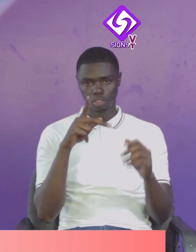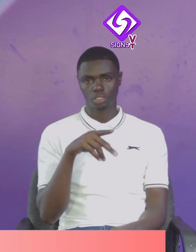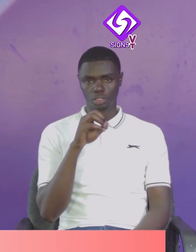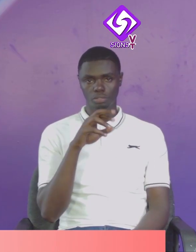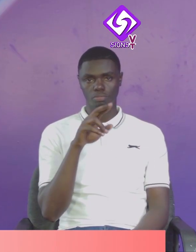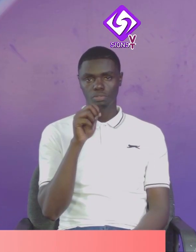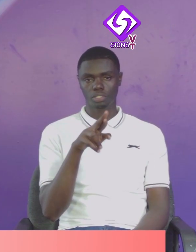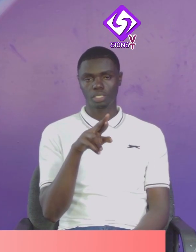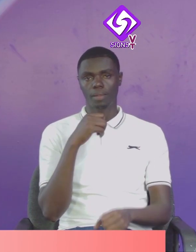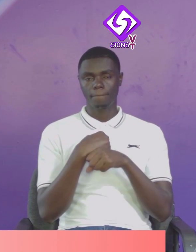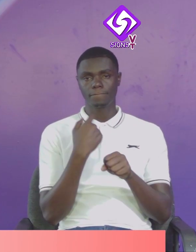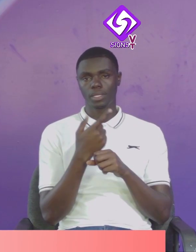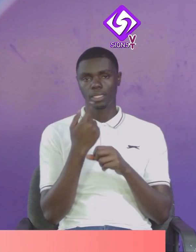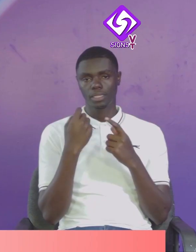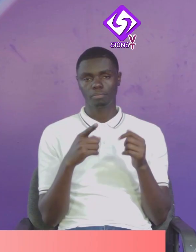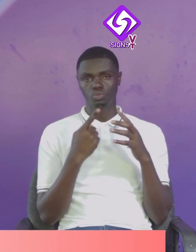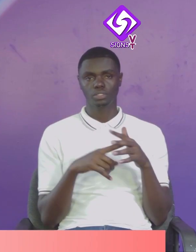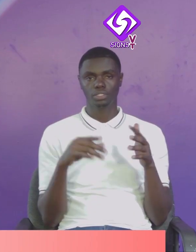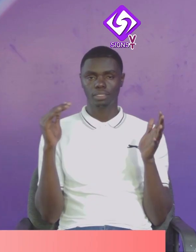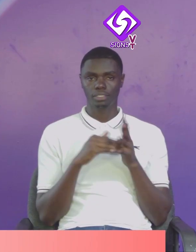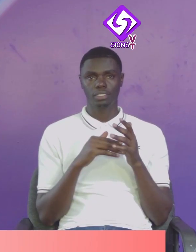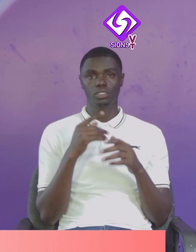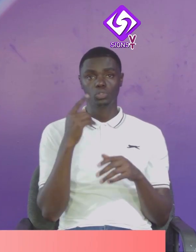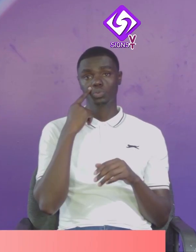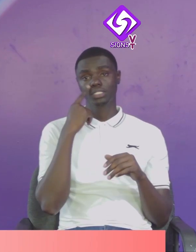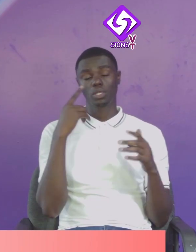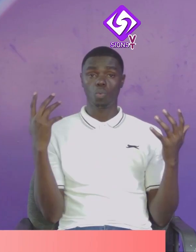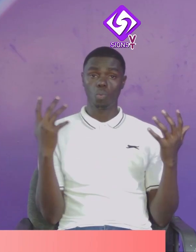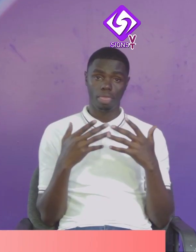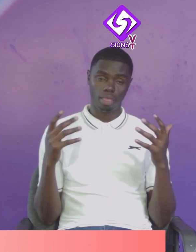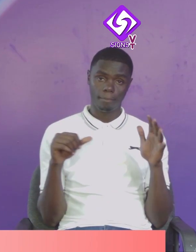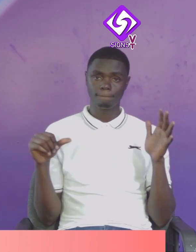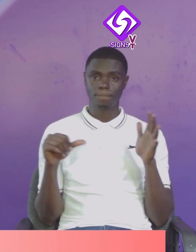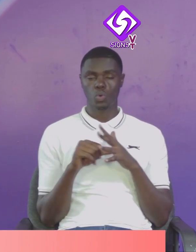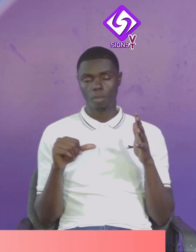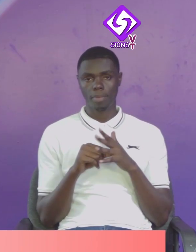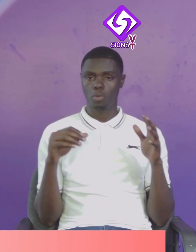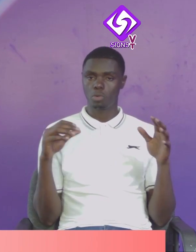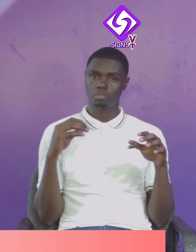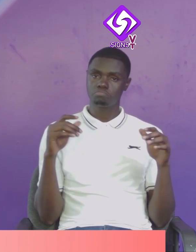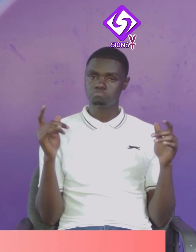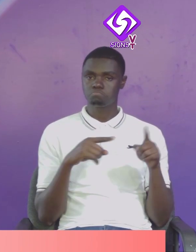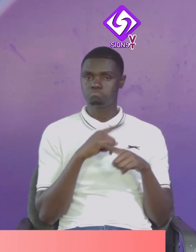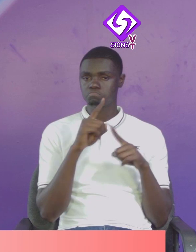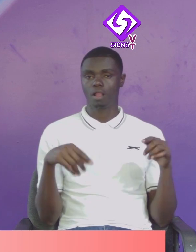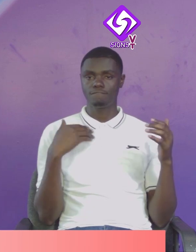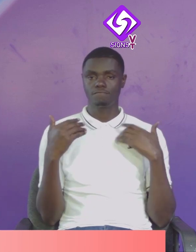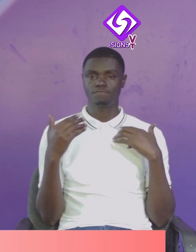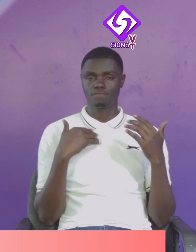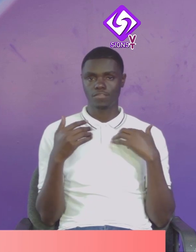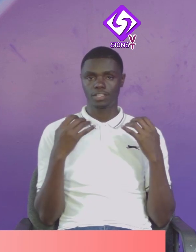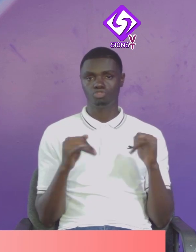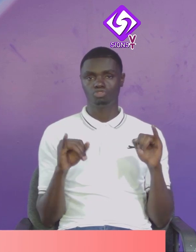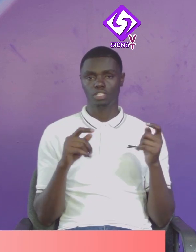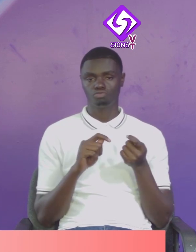makes them to start again from the drawing board to see where there's some mistake the team has been doing and try